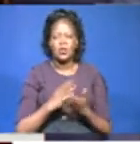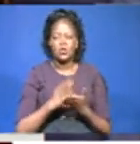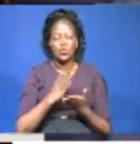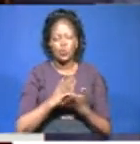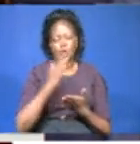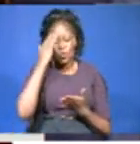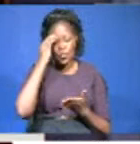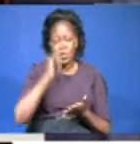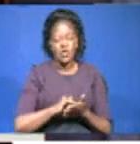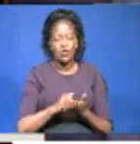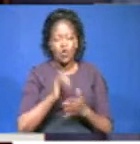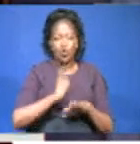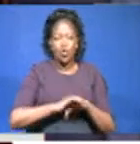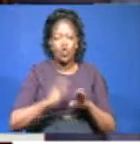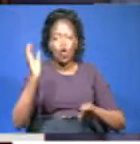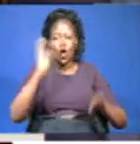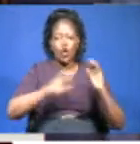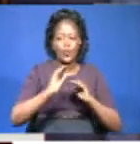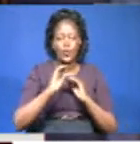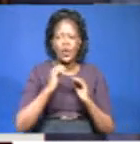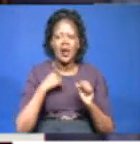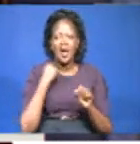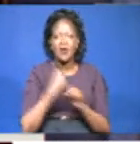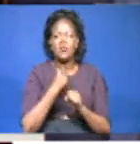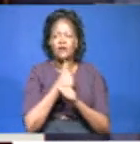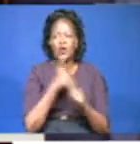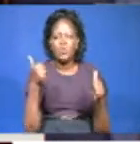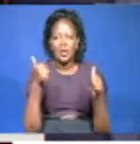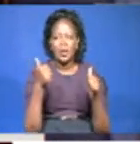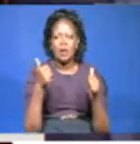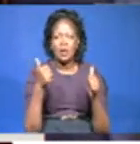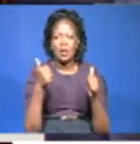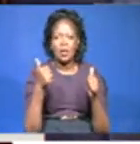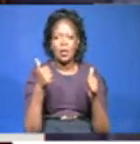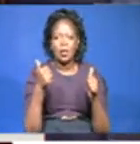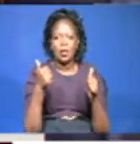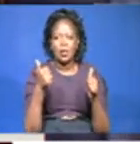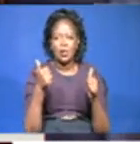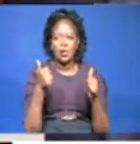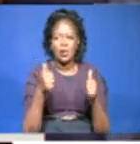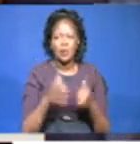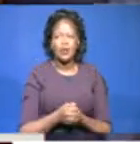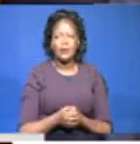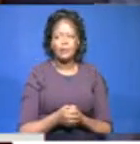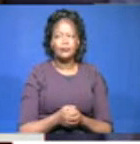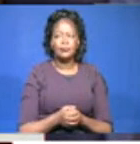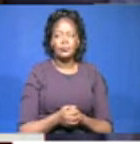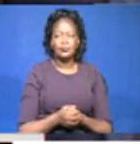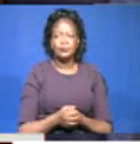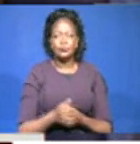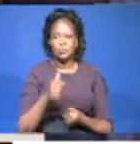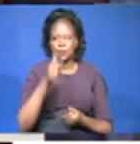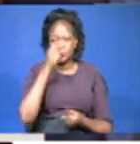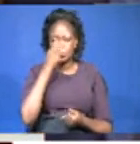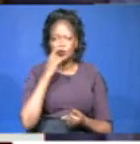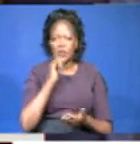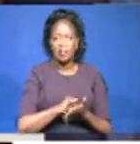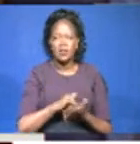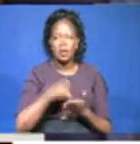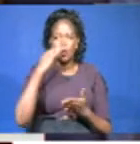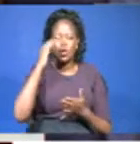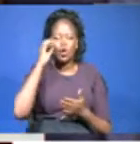good contribution, I did very well on my vetting day. I wish to state that I will always